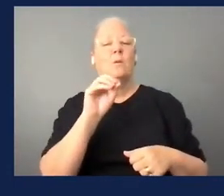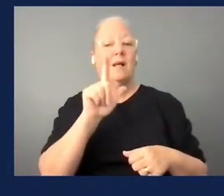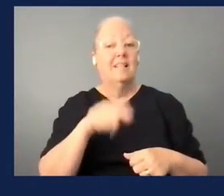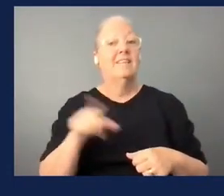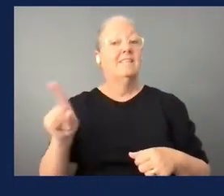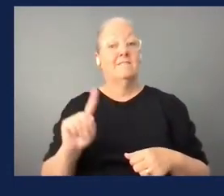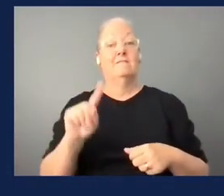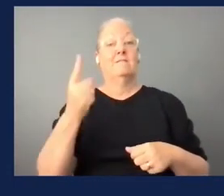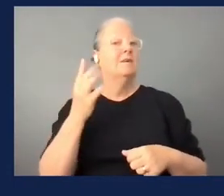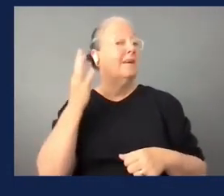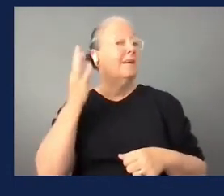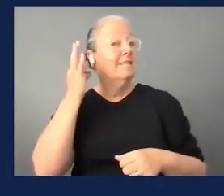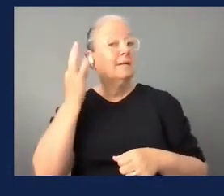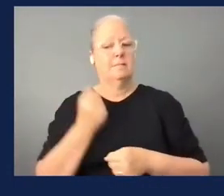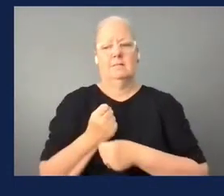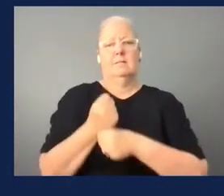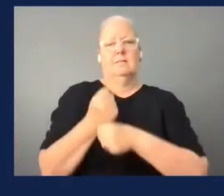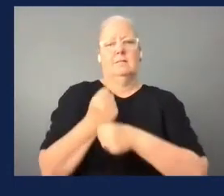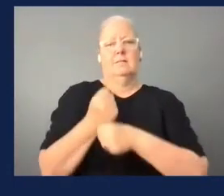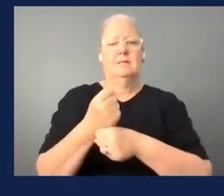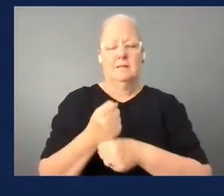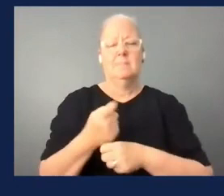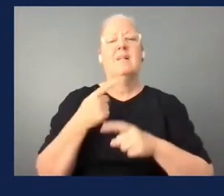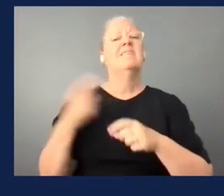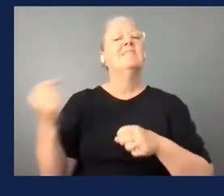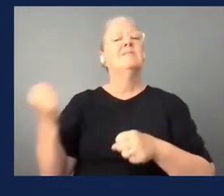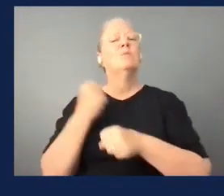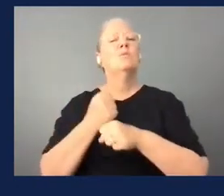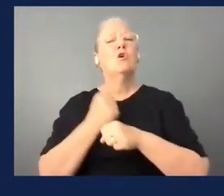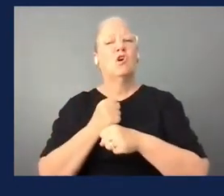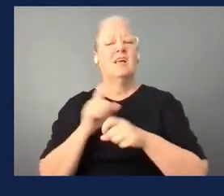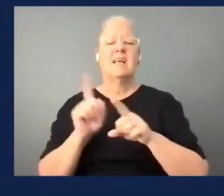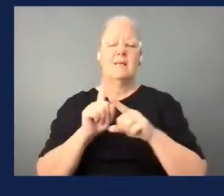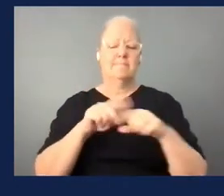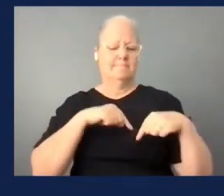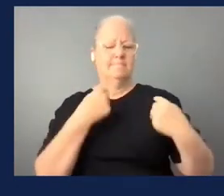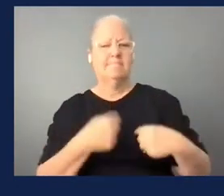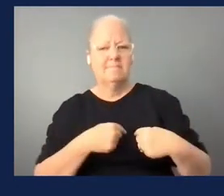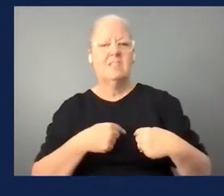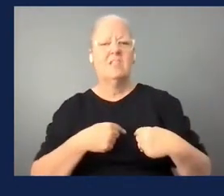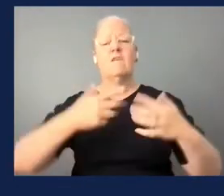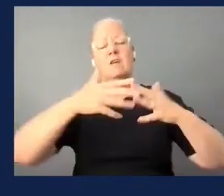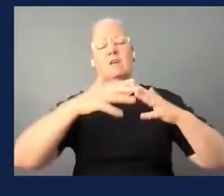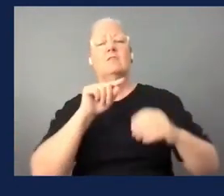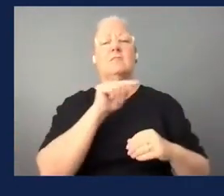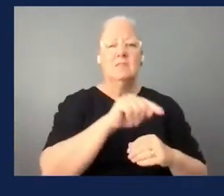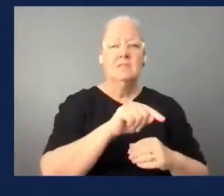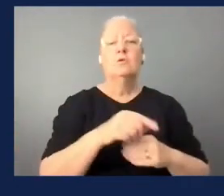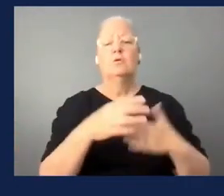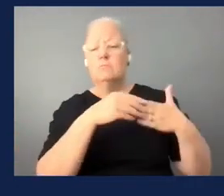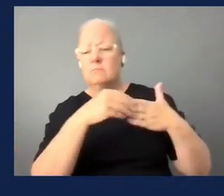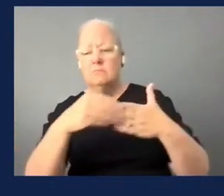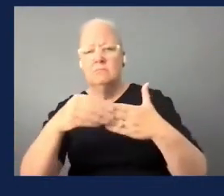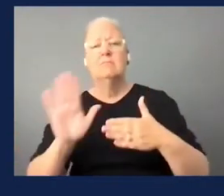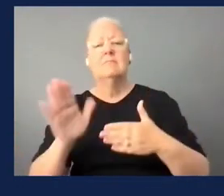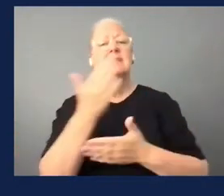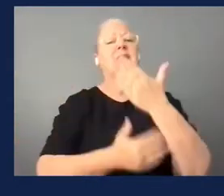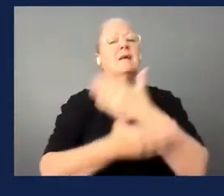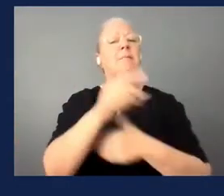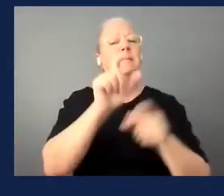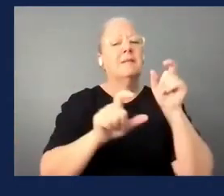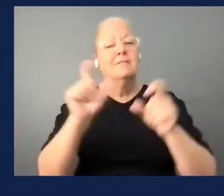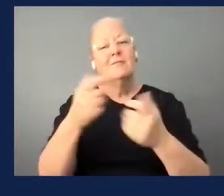the Levante Community Foundation, where she leads on the social inclusion projects for disabled people. Thank you very much for joining us,